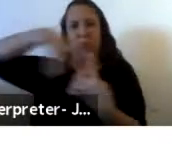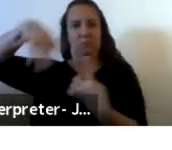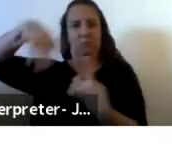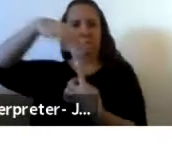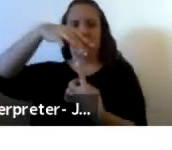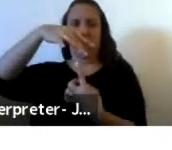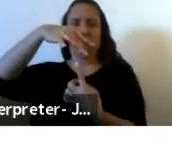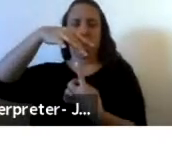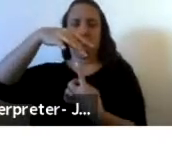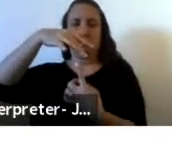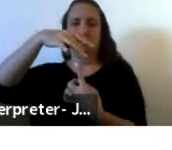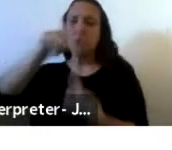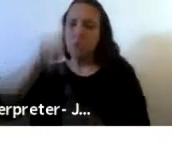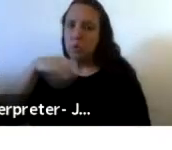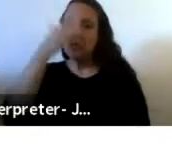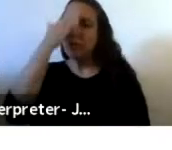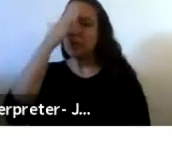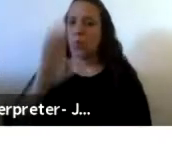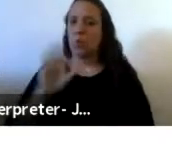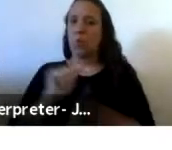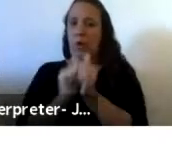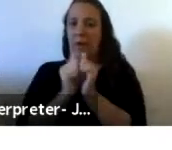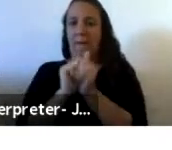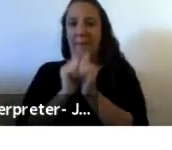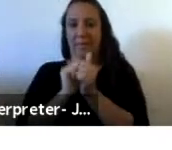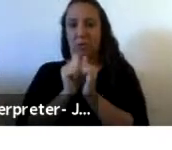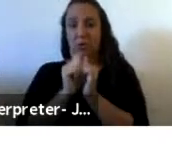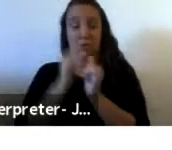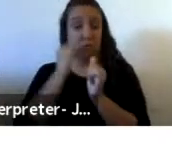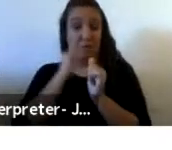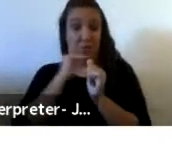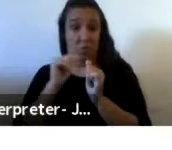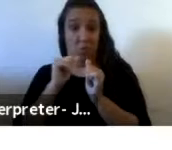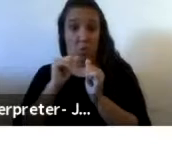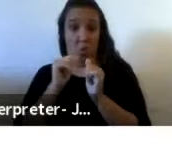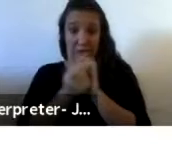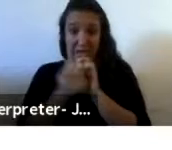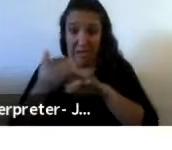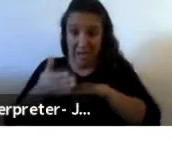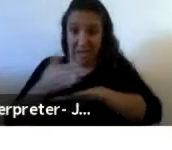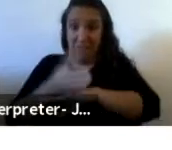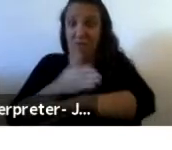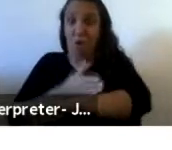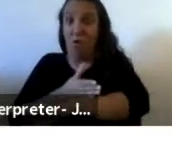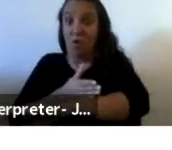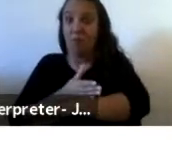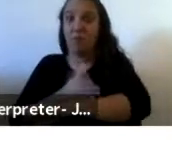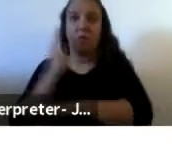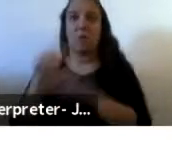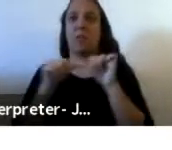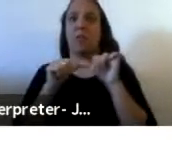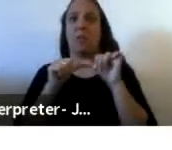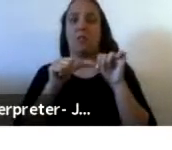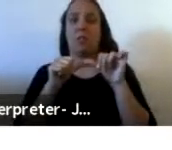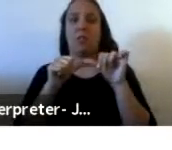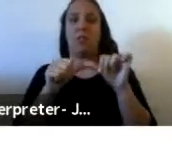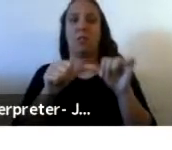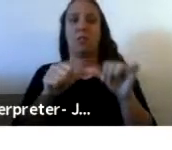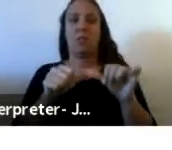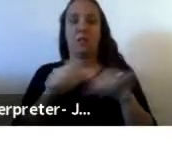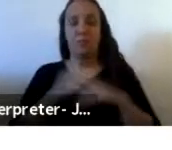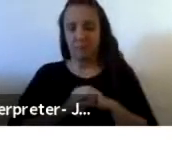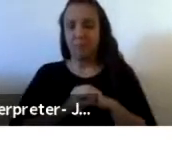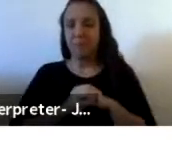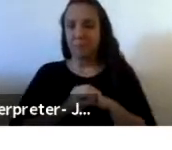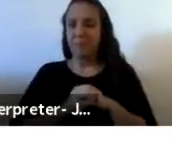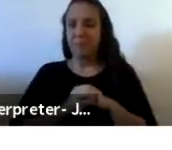to your competitors, and you have to evolve. If you don't evolve, you are going to stay stagnant. And definitely when you start